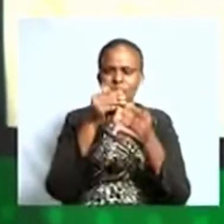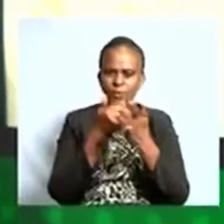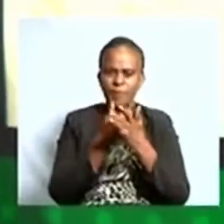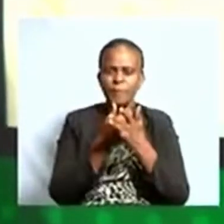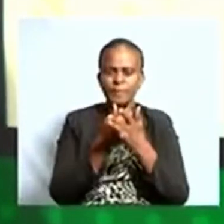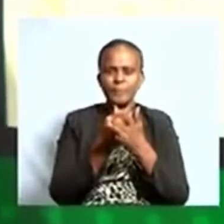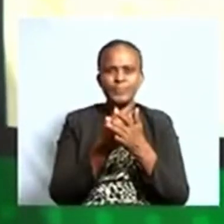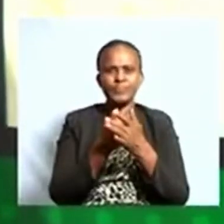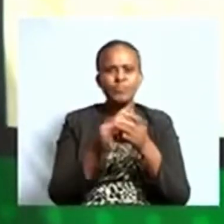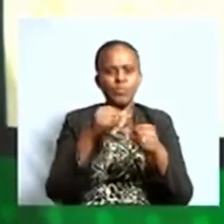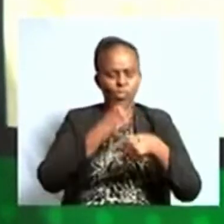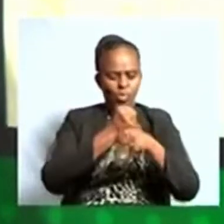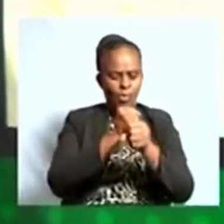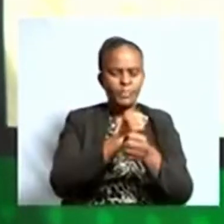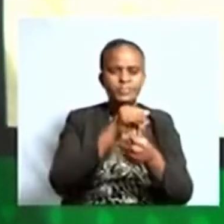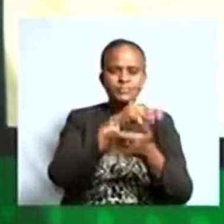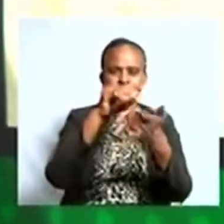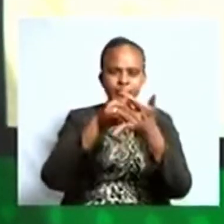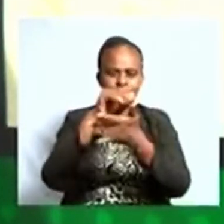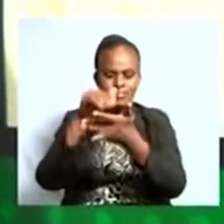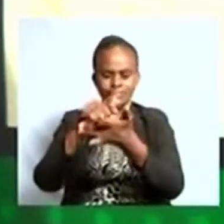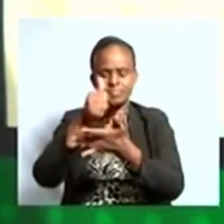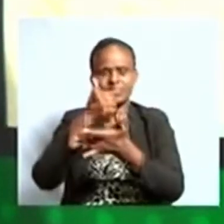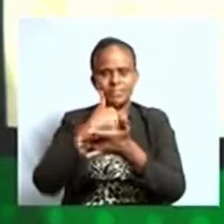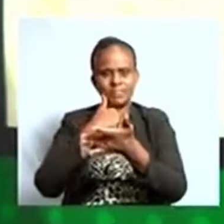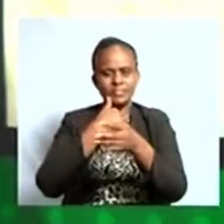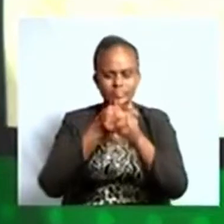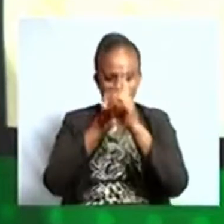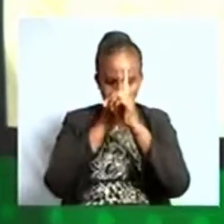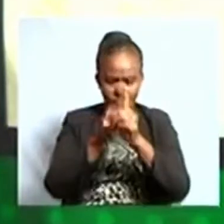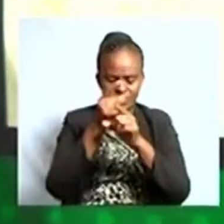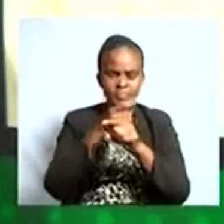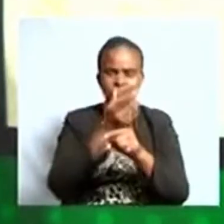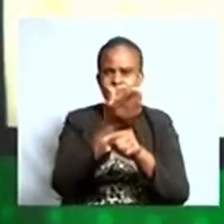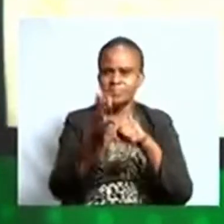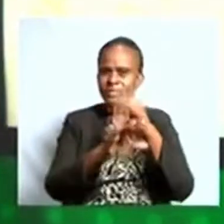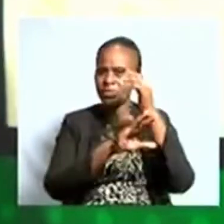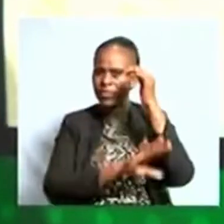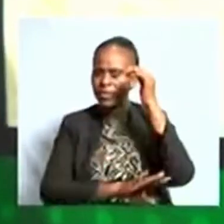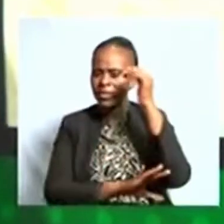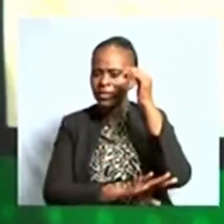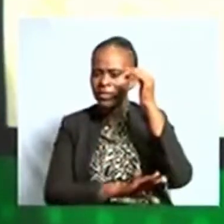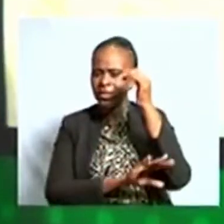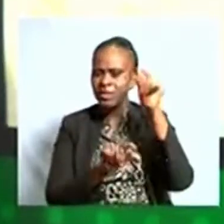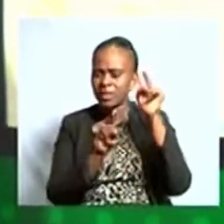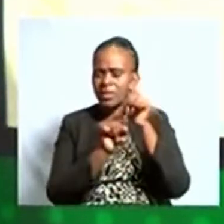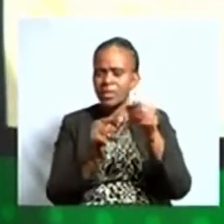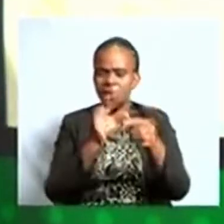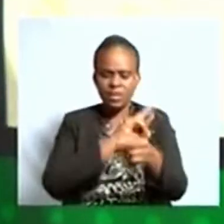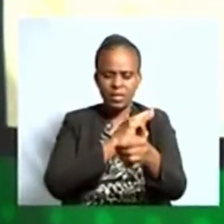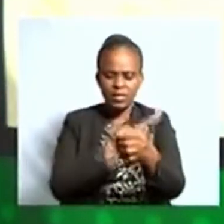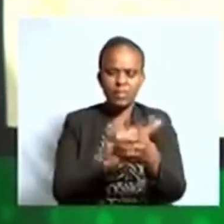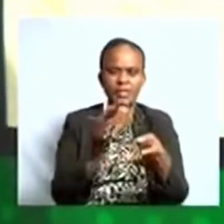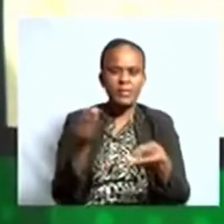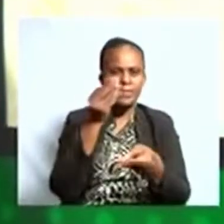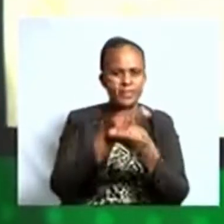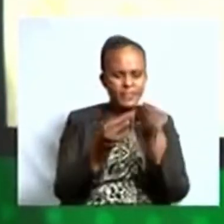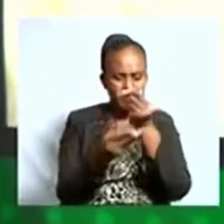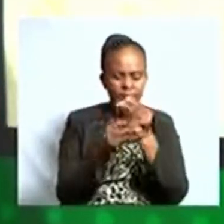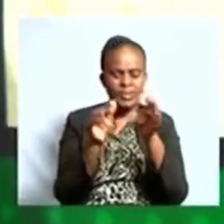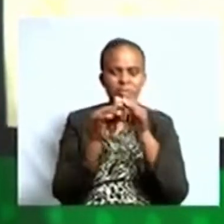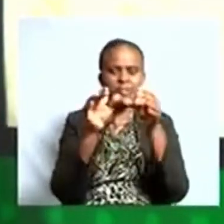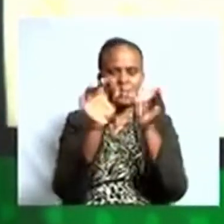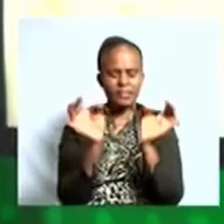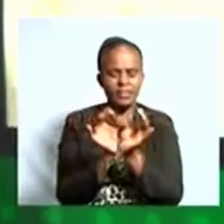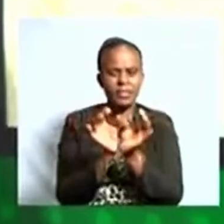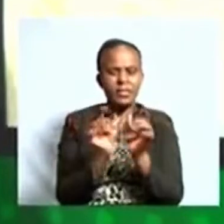of decentralization, that you must have decisions coming from the bottom. You must also have resources put in the